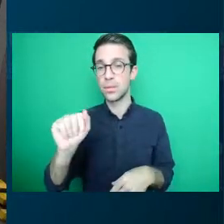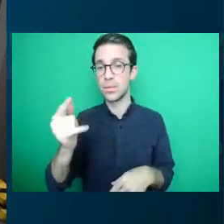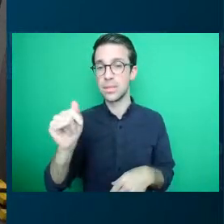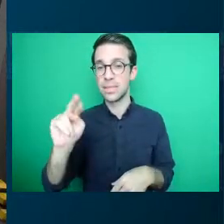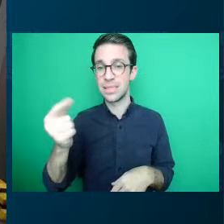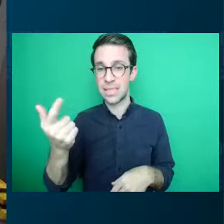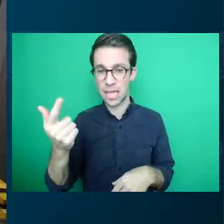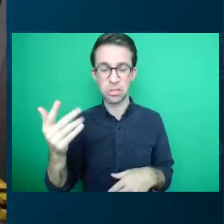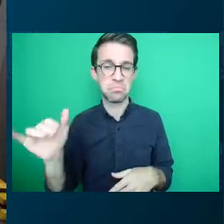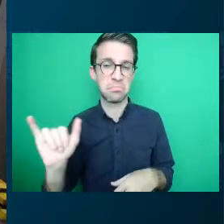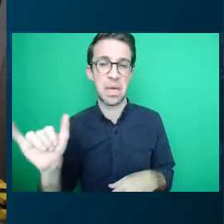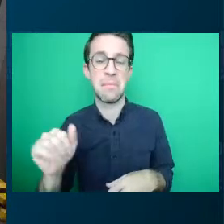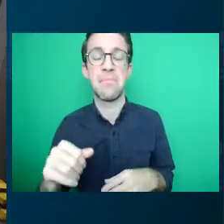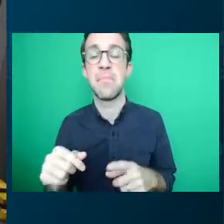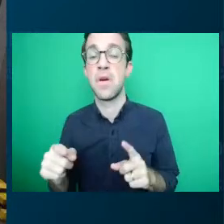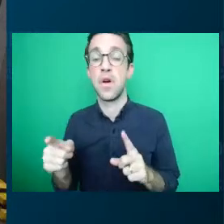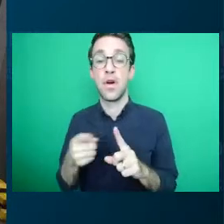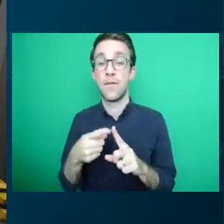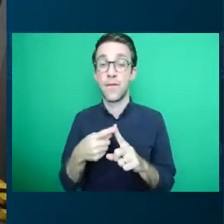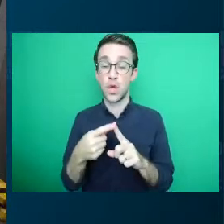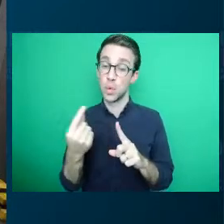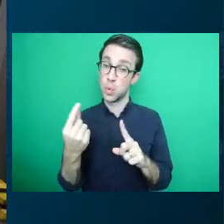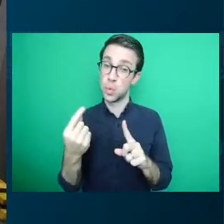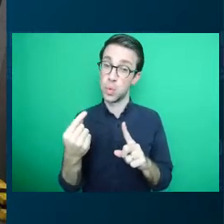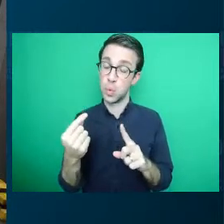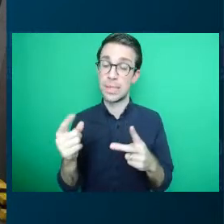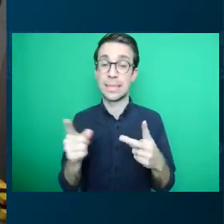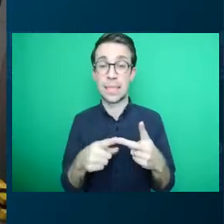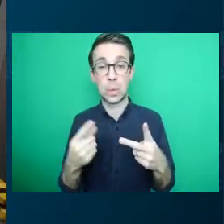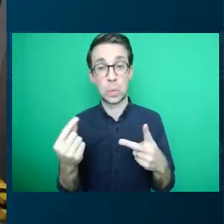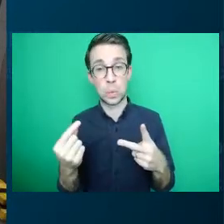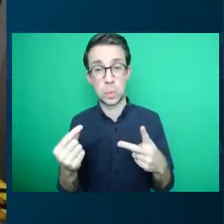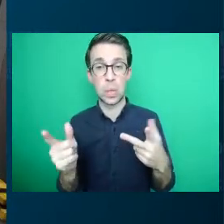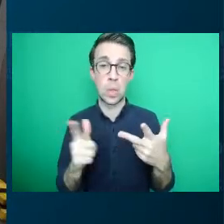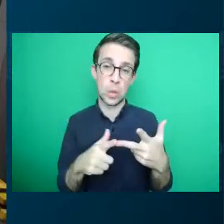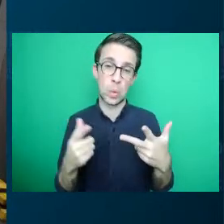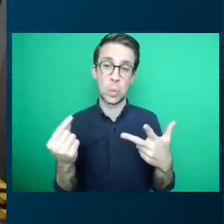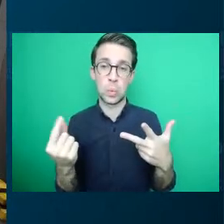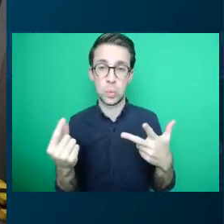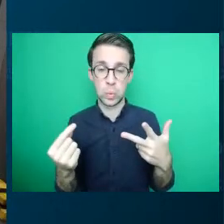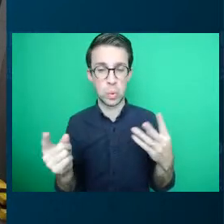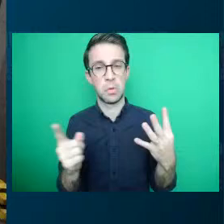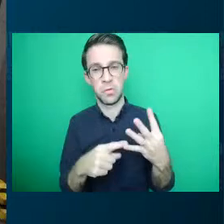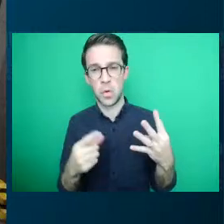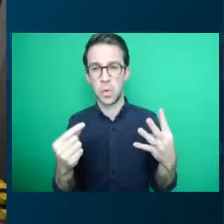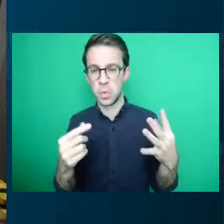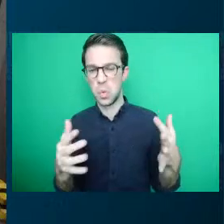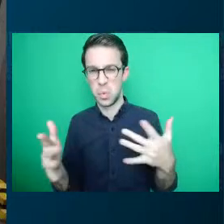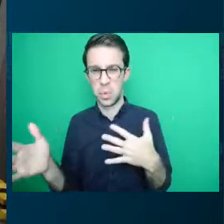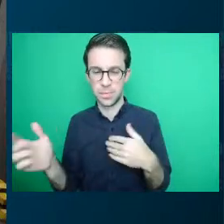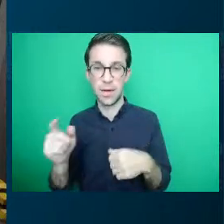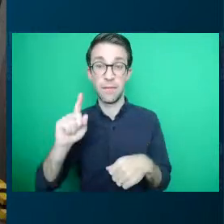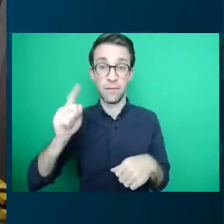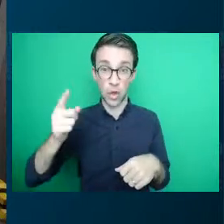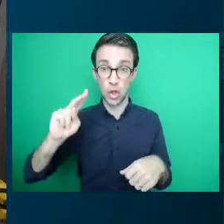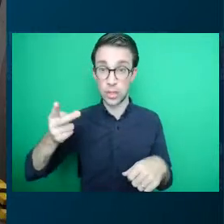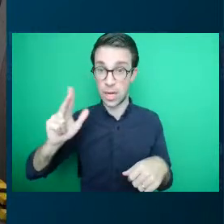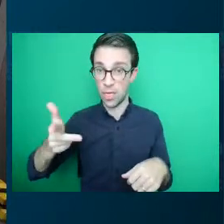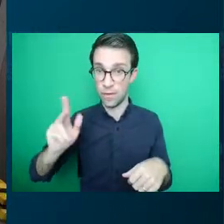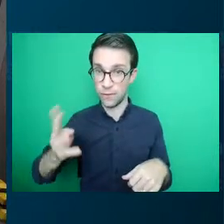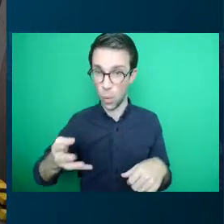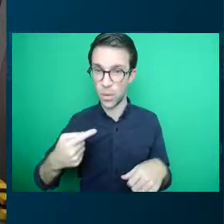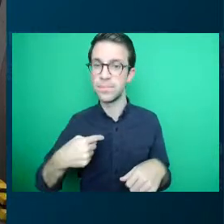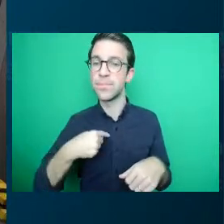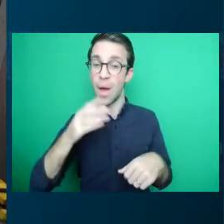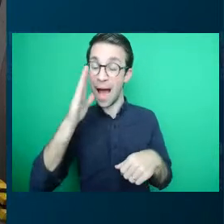flight. It's like step 1, you need to do this. Step 2, you need to do this. Step 3, you need to do this. So I'm going to program the rocket to